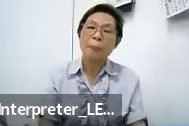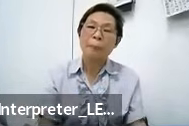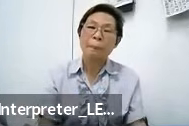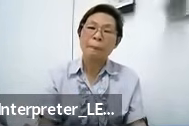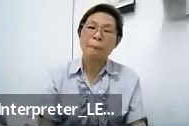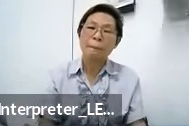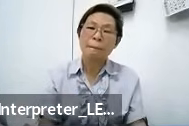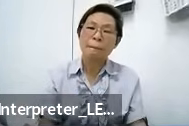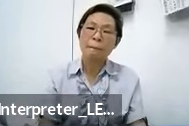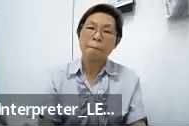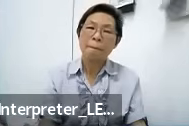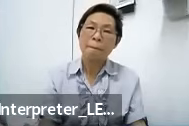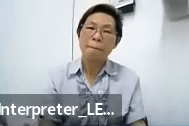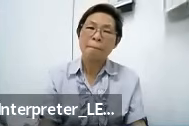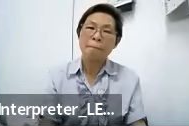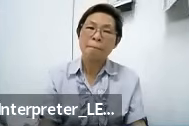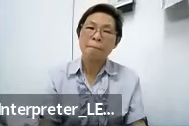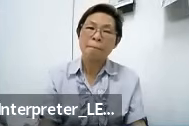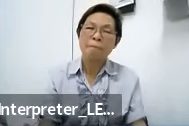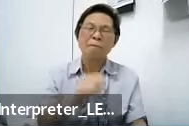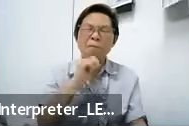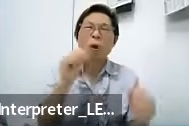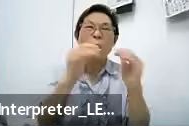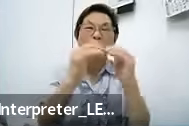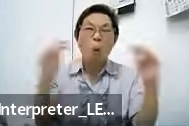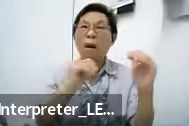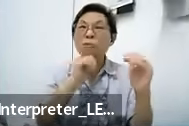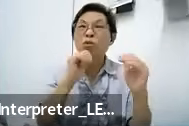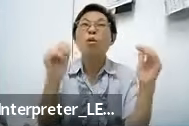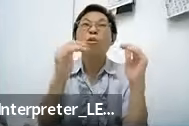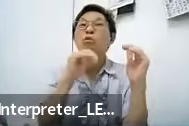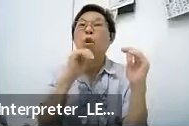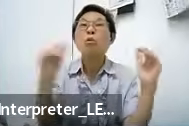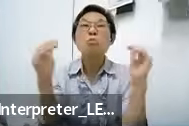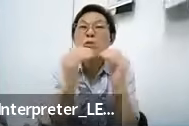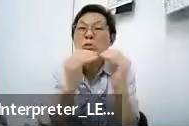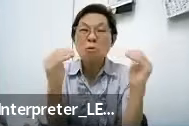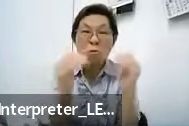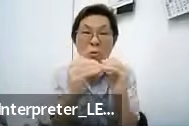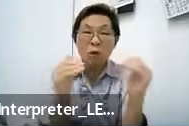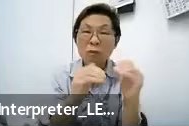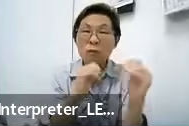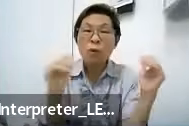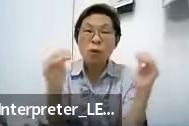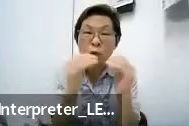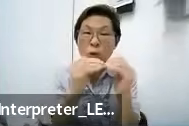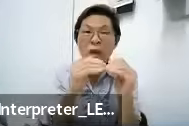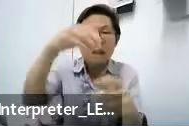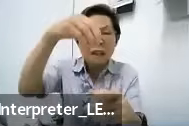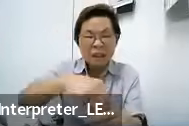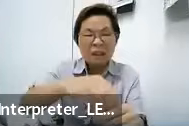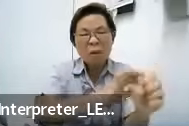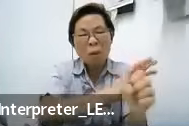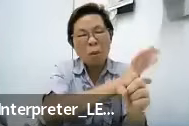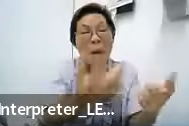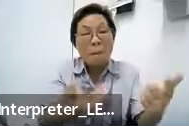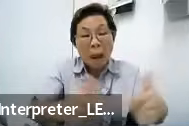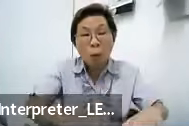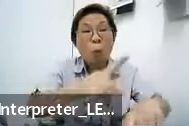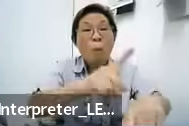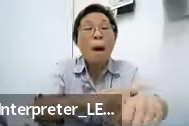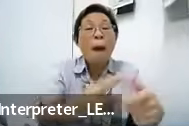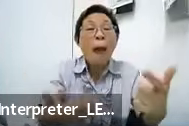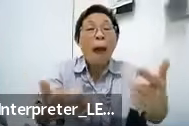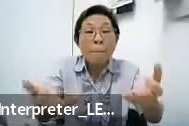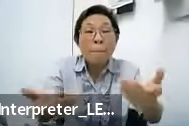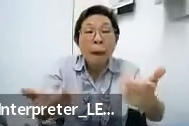in terms of the inequalities that have fed into the COVID-19